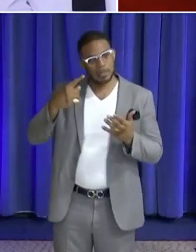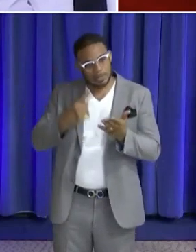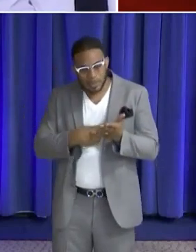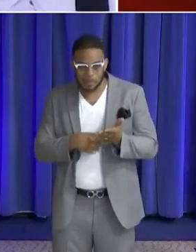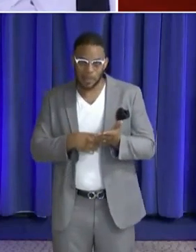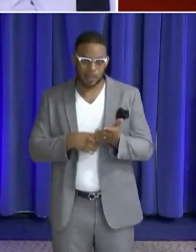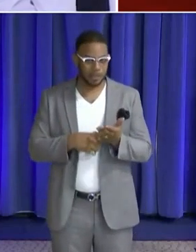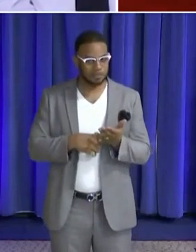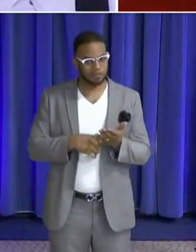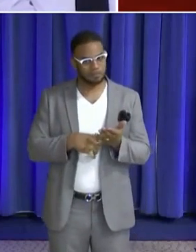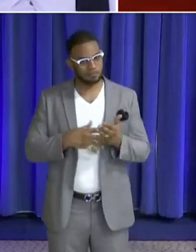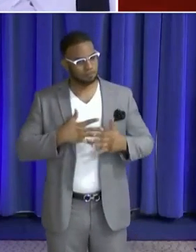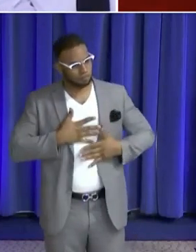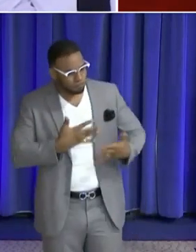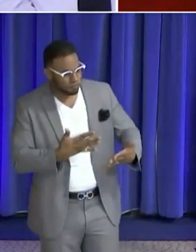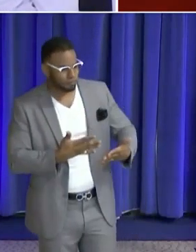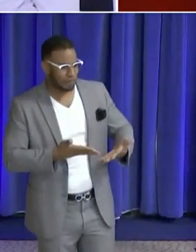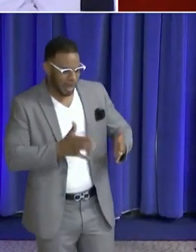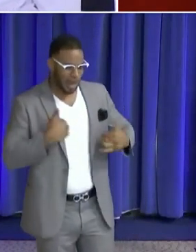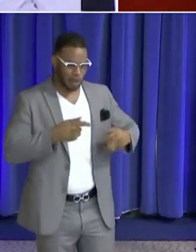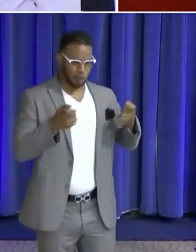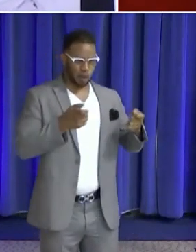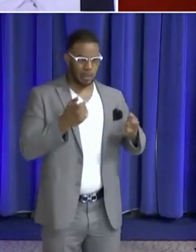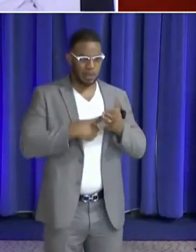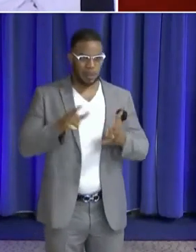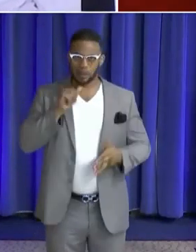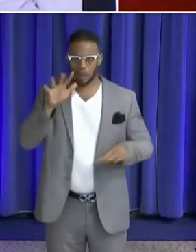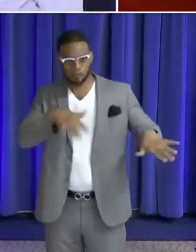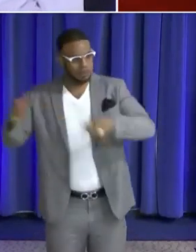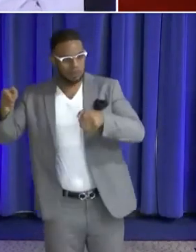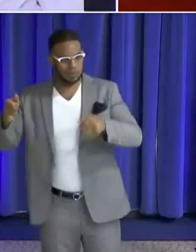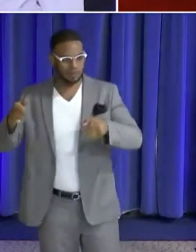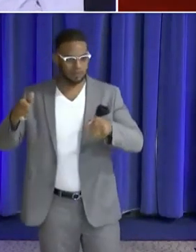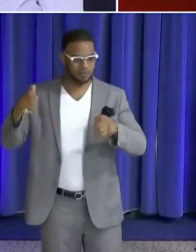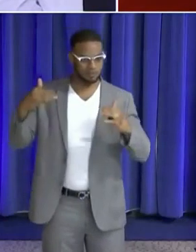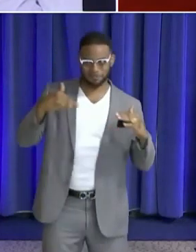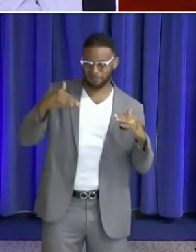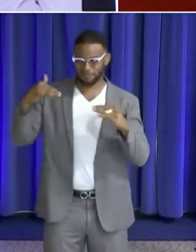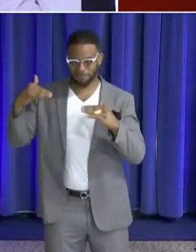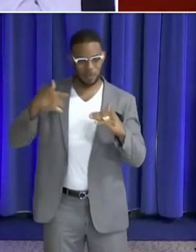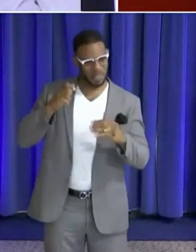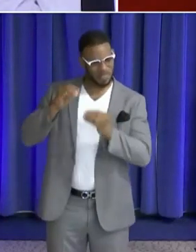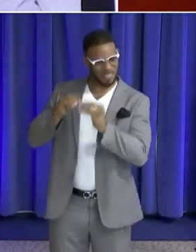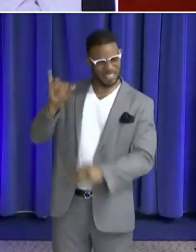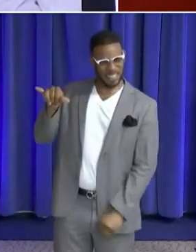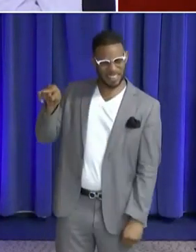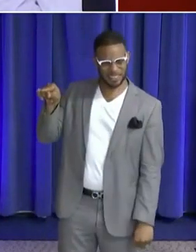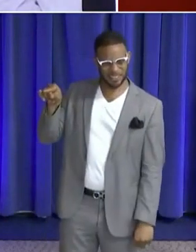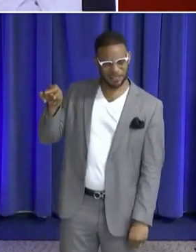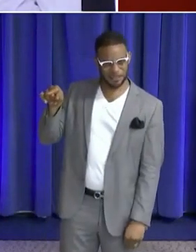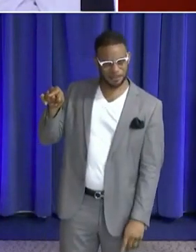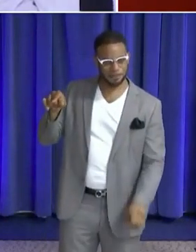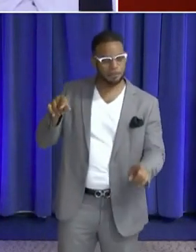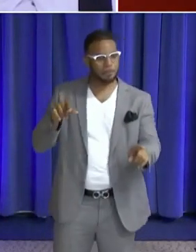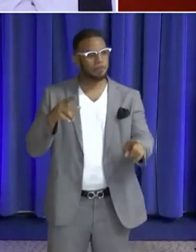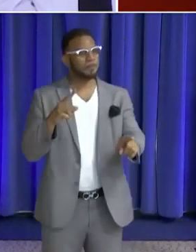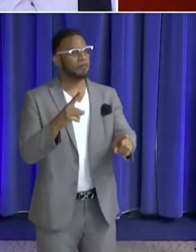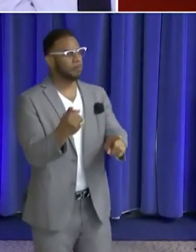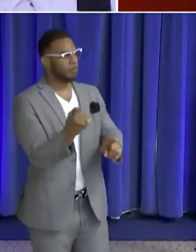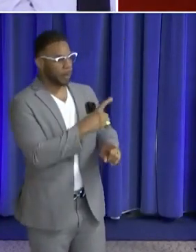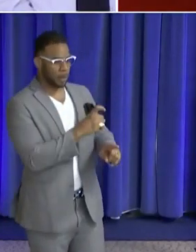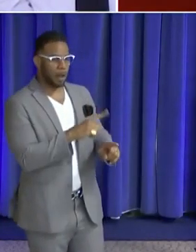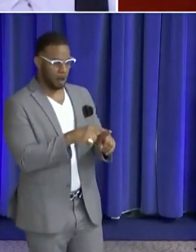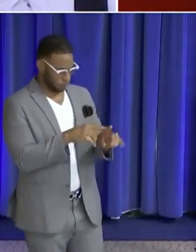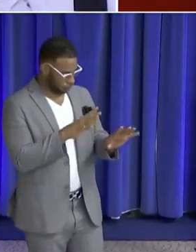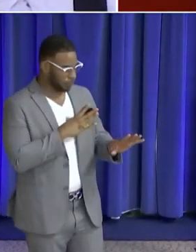they're benevolent and sometimes they're not. And so we have to fix that. And to follow up on that, the protests are on